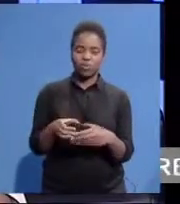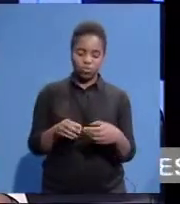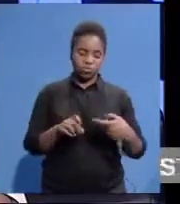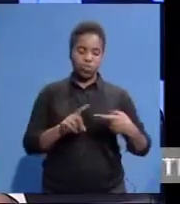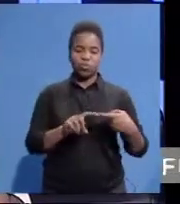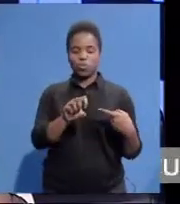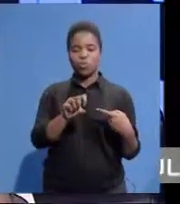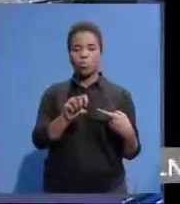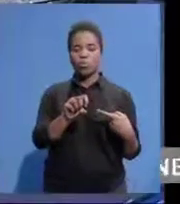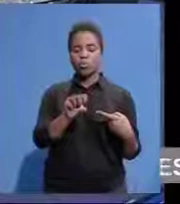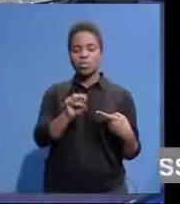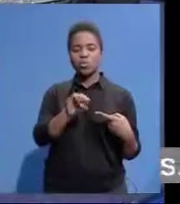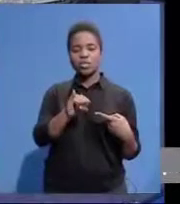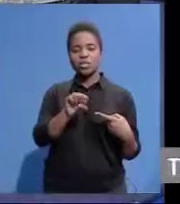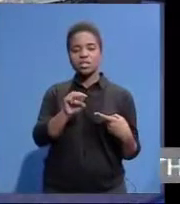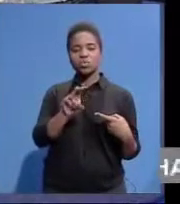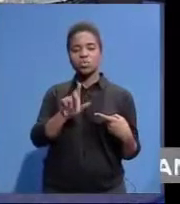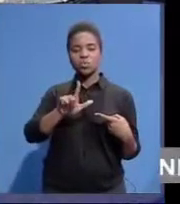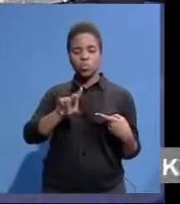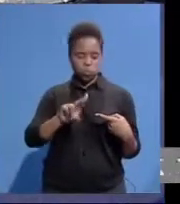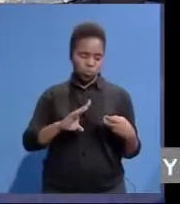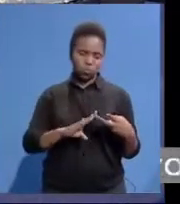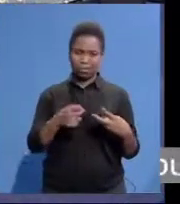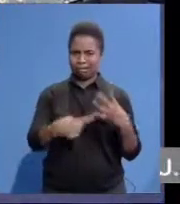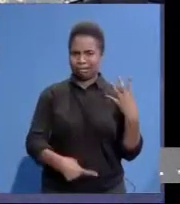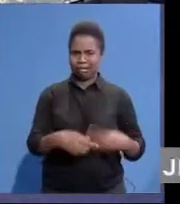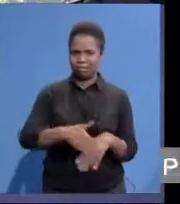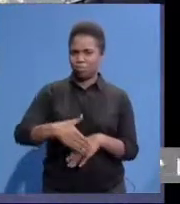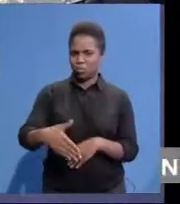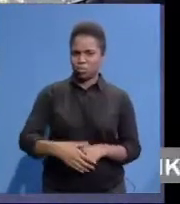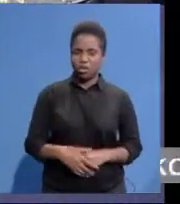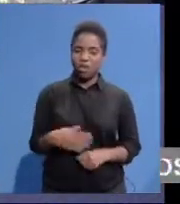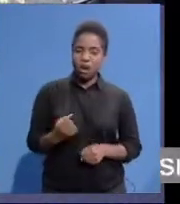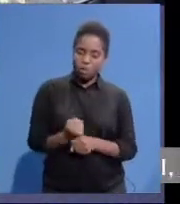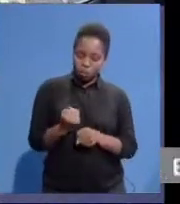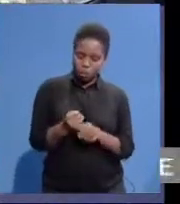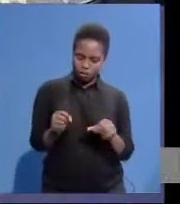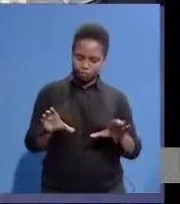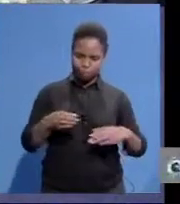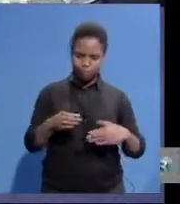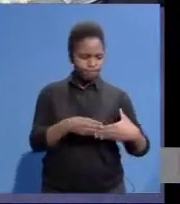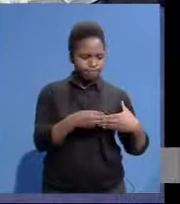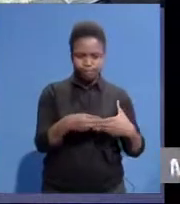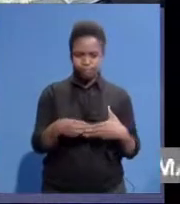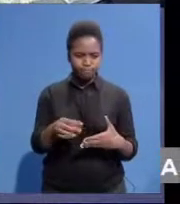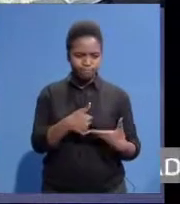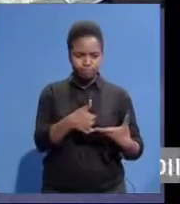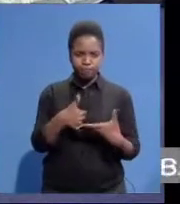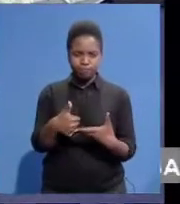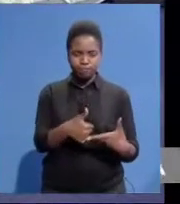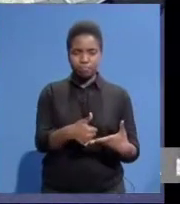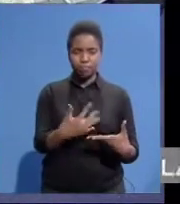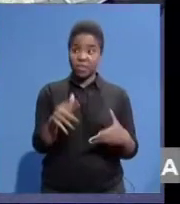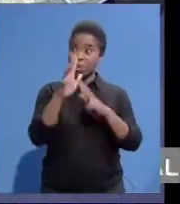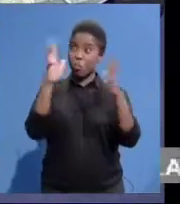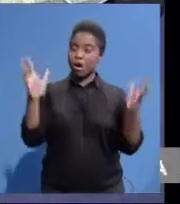and the like. So, and they worked as a collective and they guided each other. And the Nelson Mandela that the world,